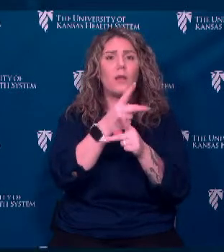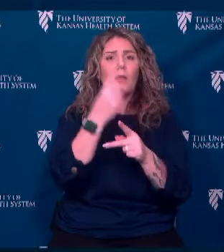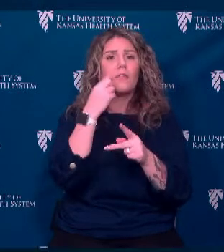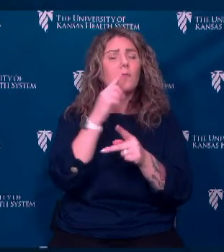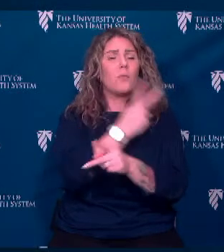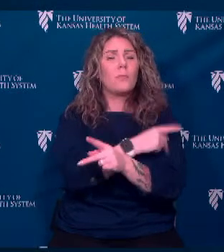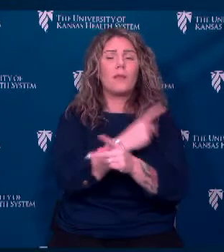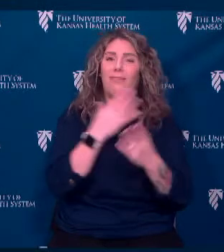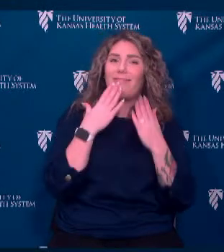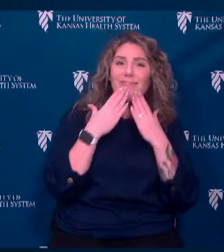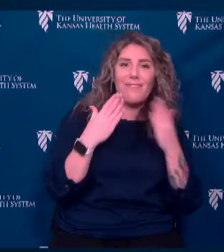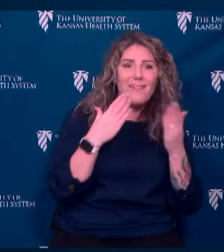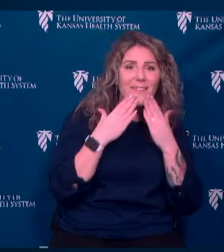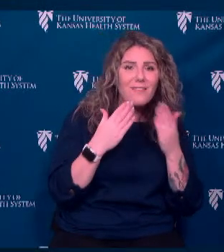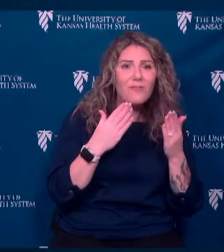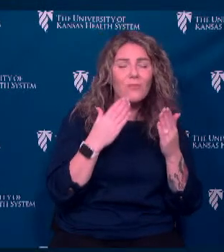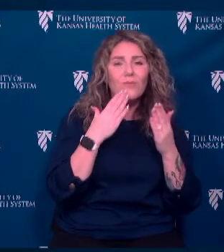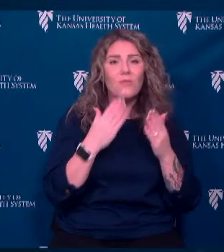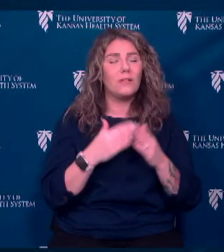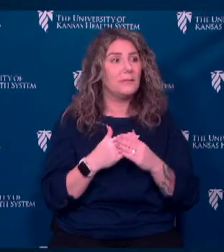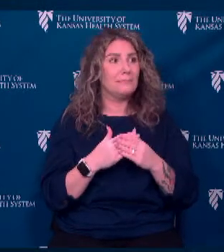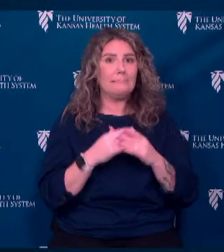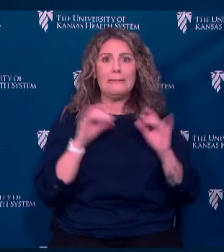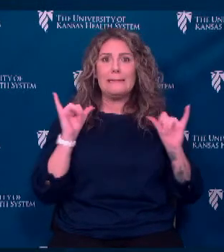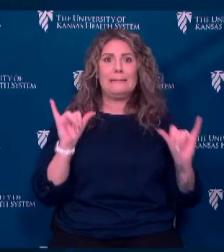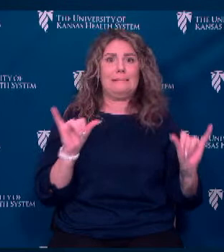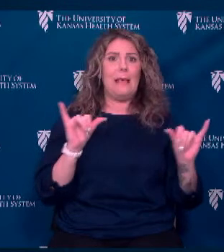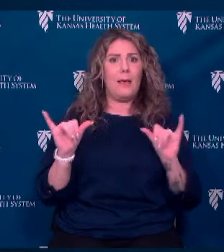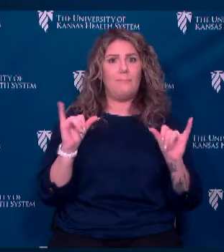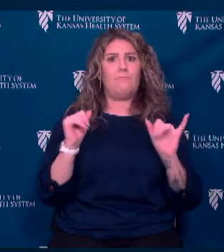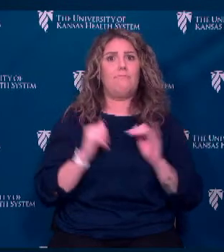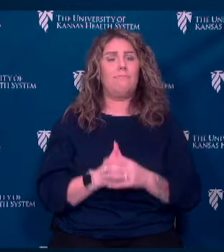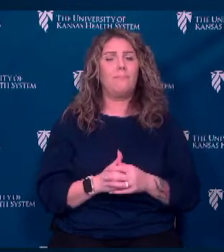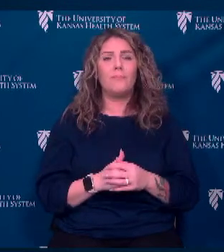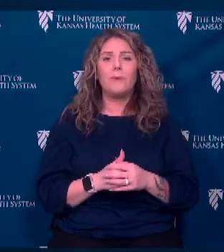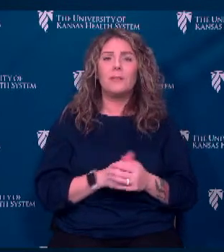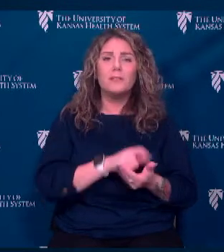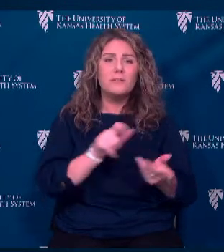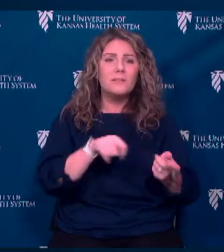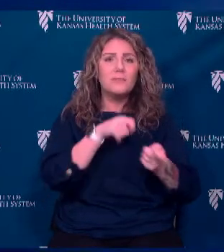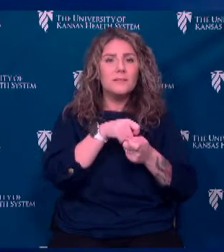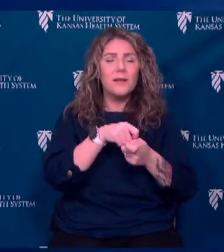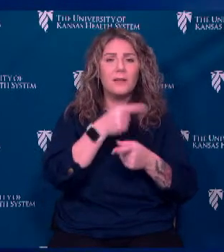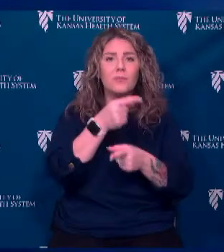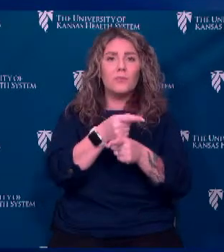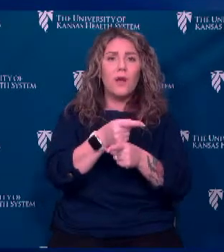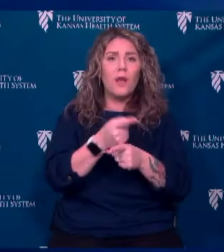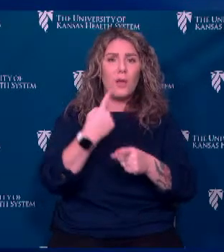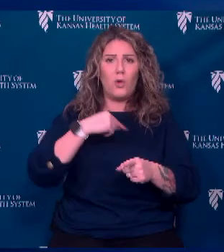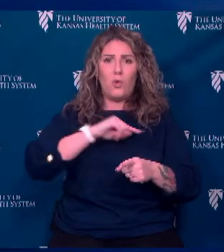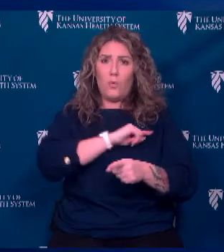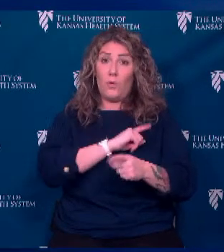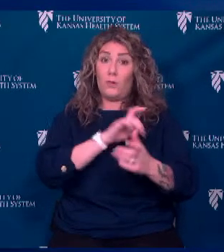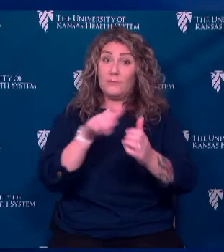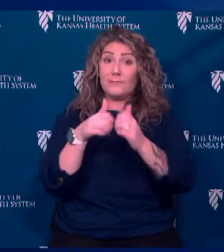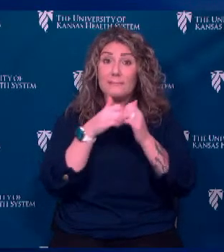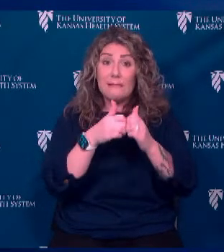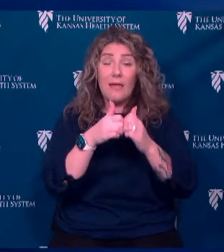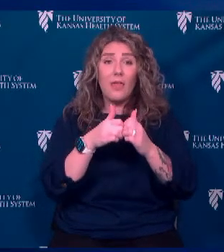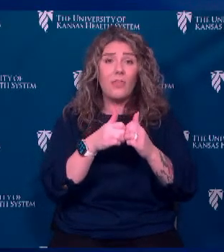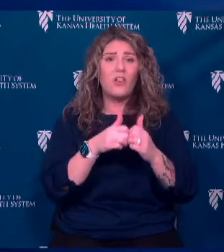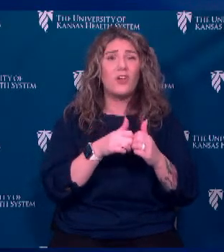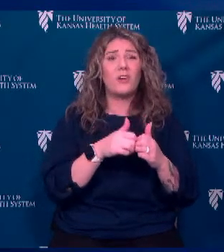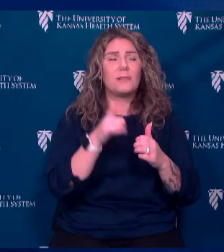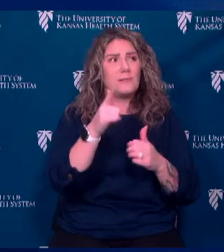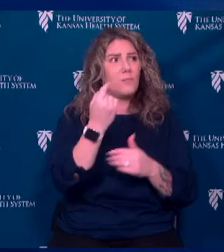Yeah, thank you. And I think ditto. And that's exactly right, because we are in this together, which I think is one of